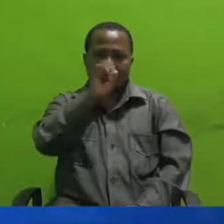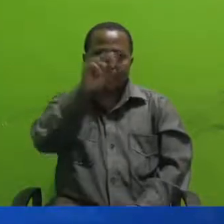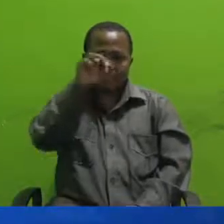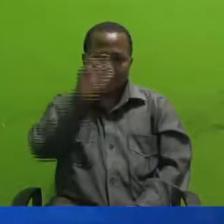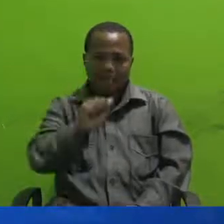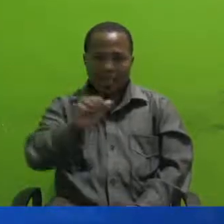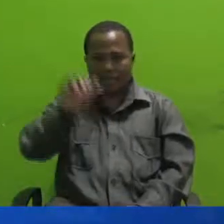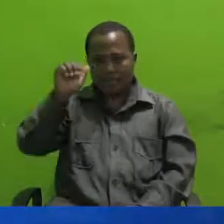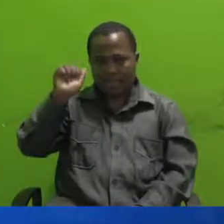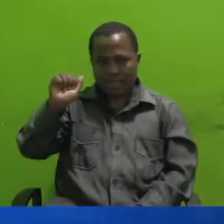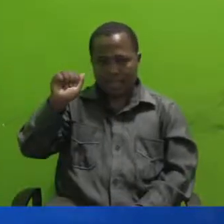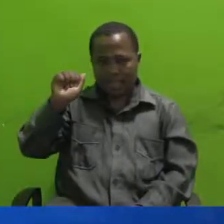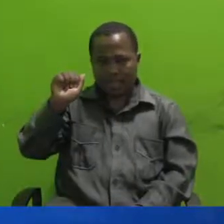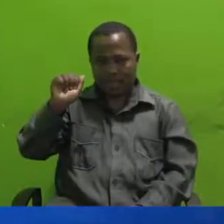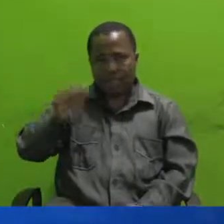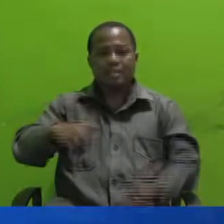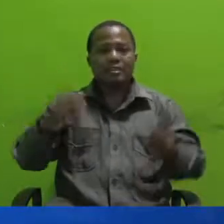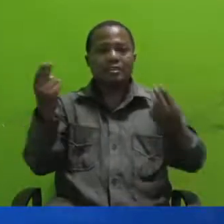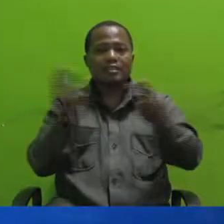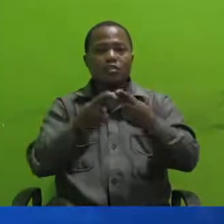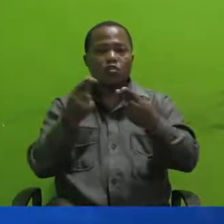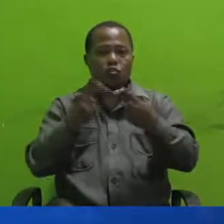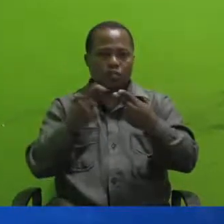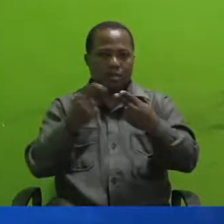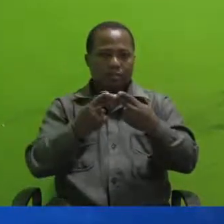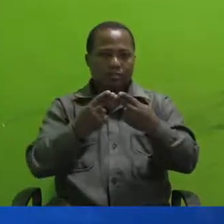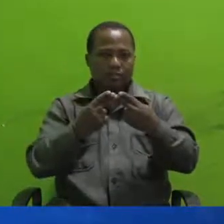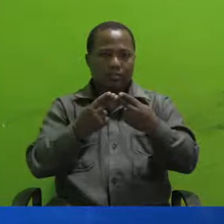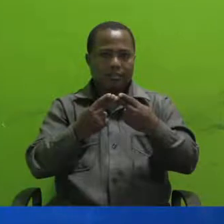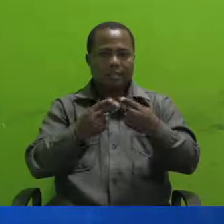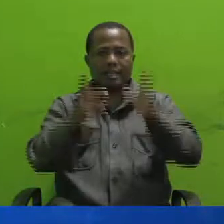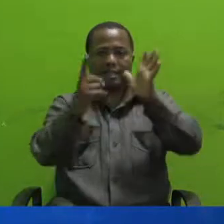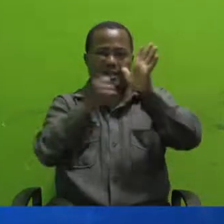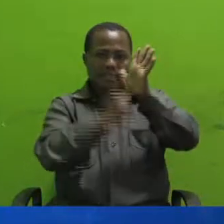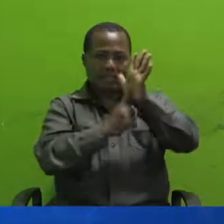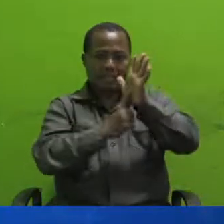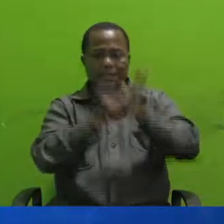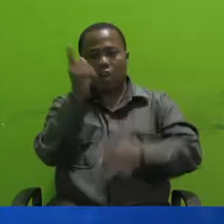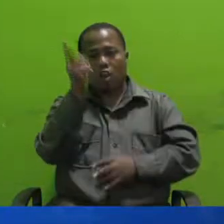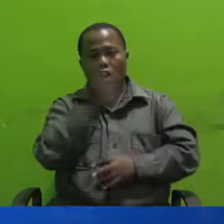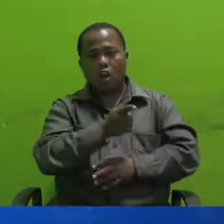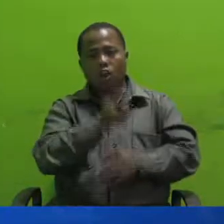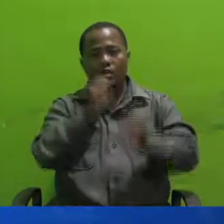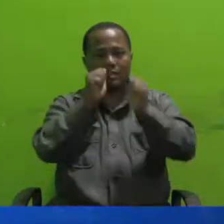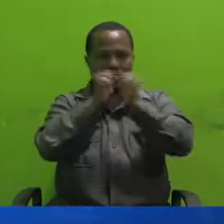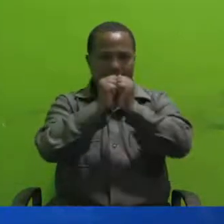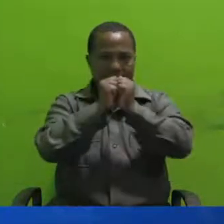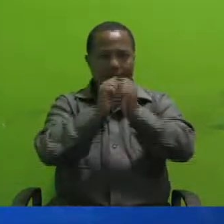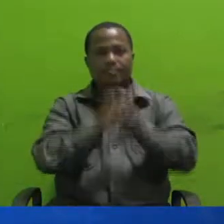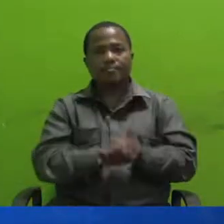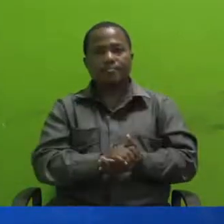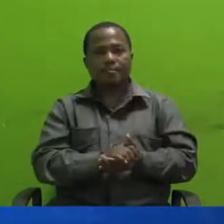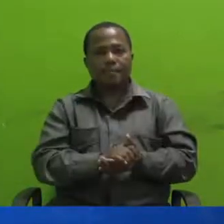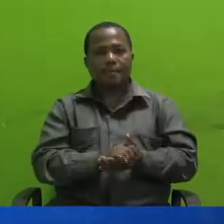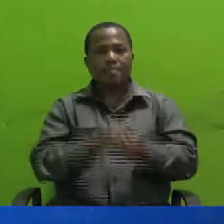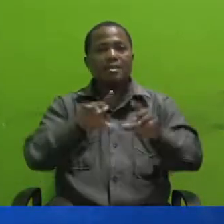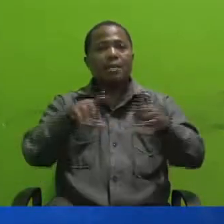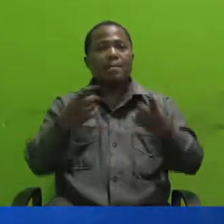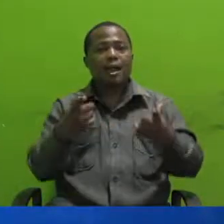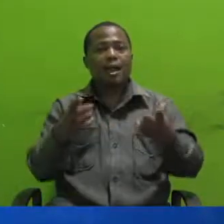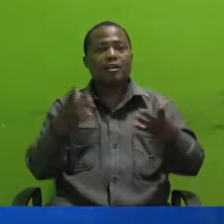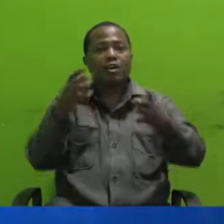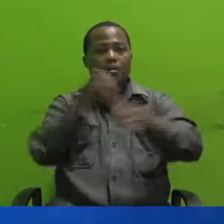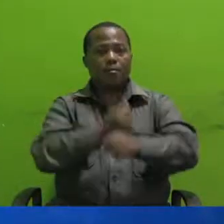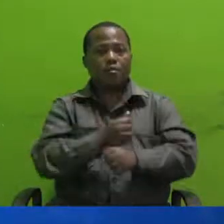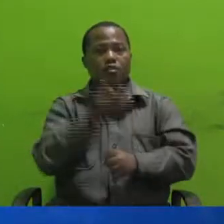sine A is equal to 6 over 10, but we can put